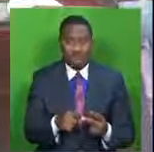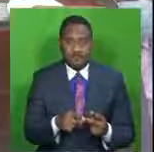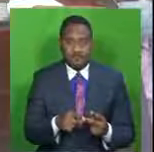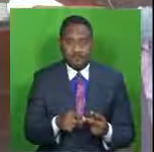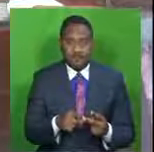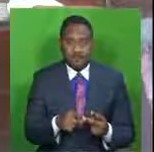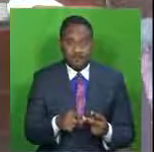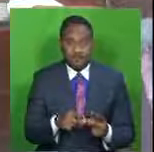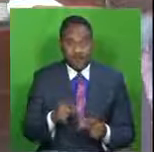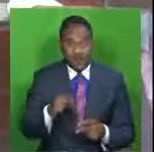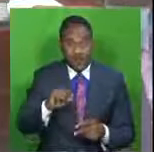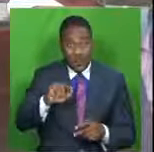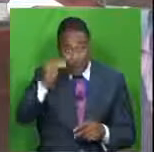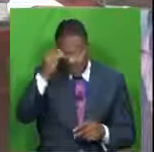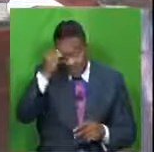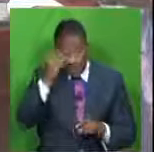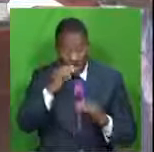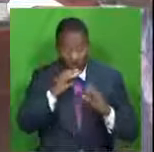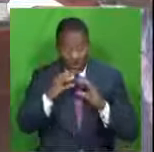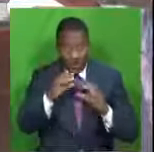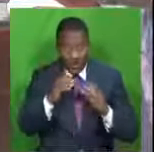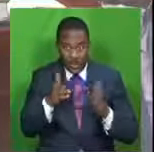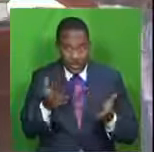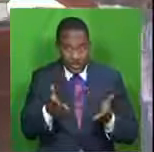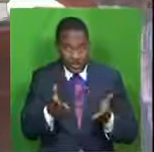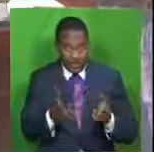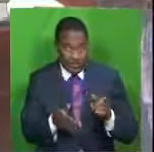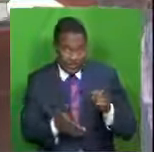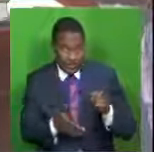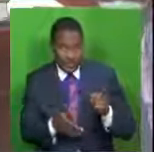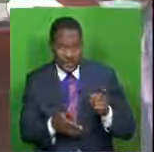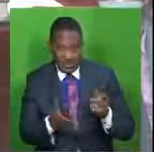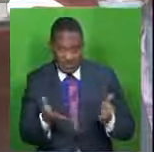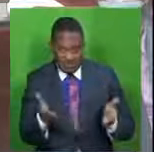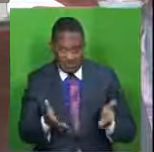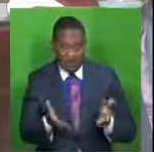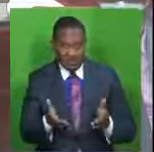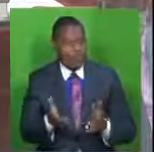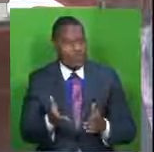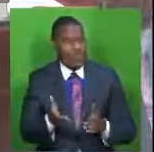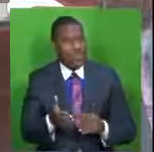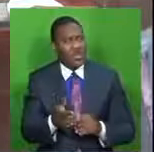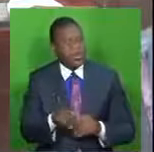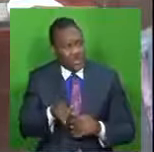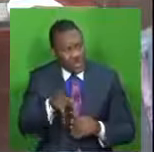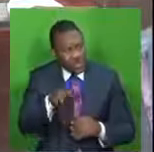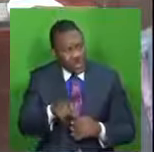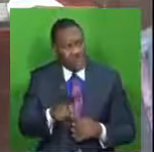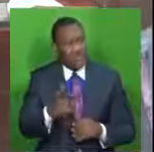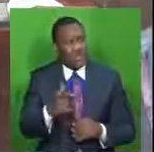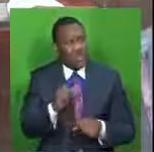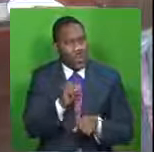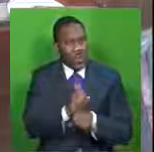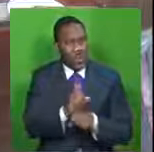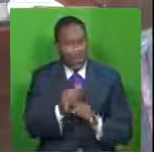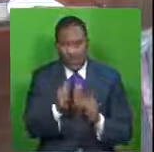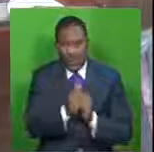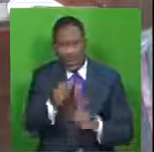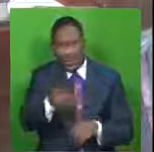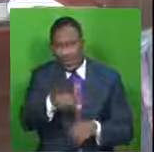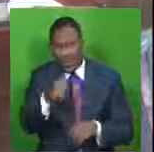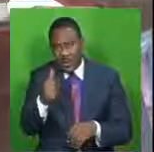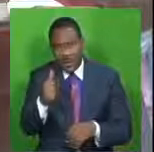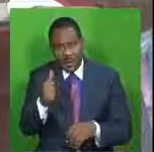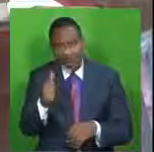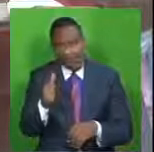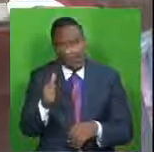for Communications is here. She may hear us, but she has to work with other ministers, particularly the Minister for